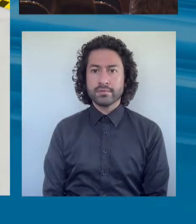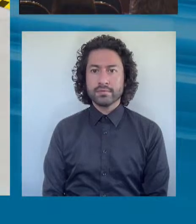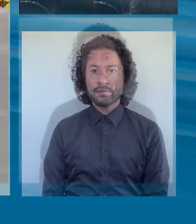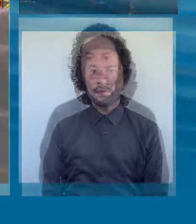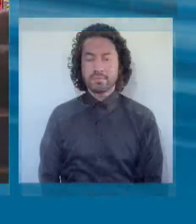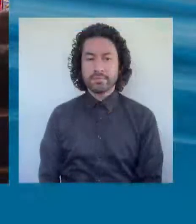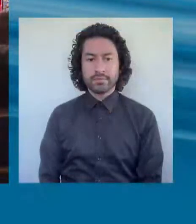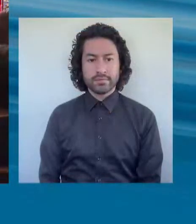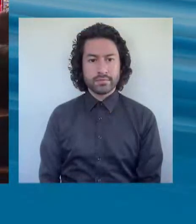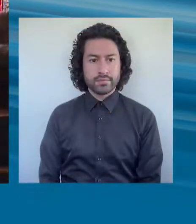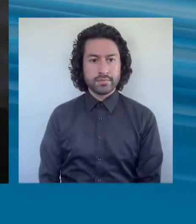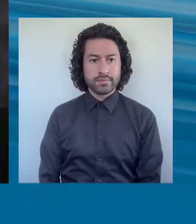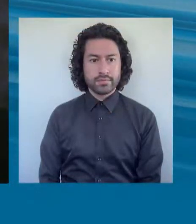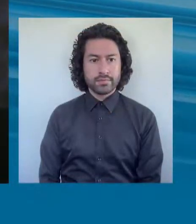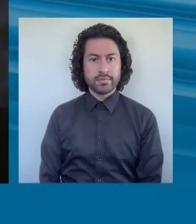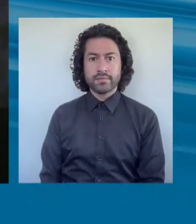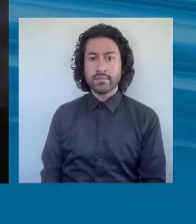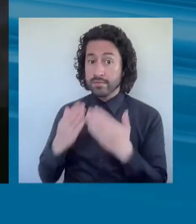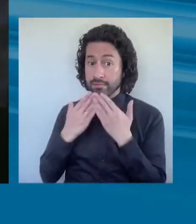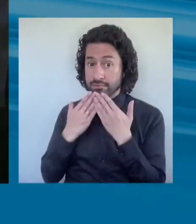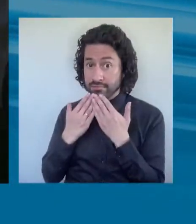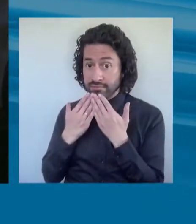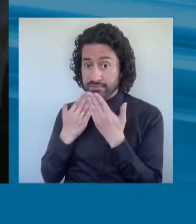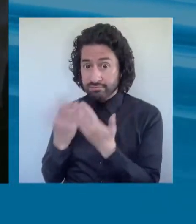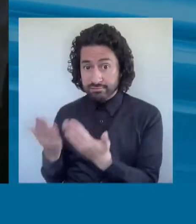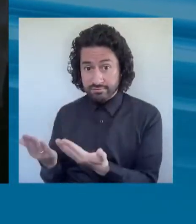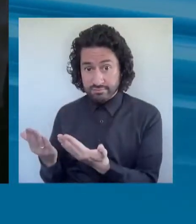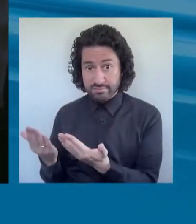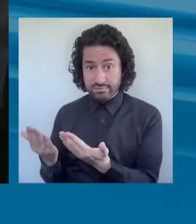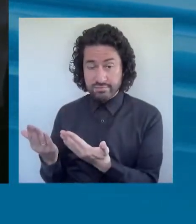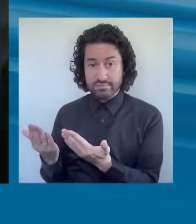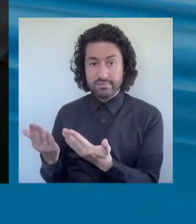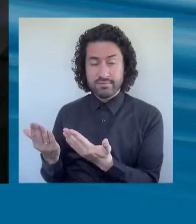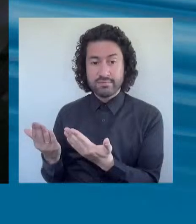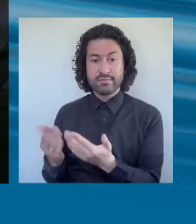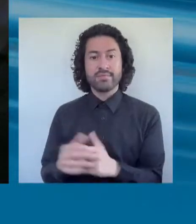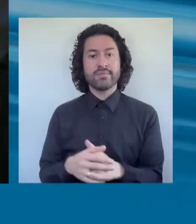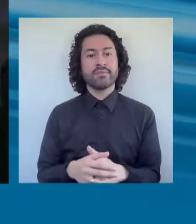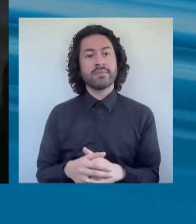next generation. Thank you very much, Isabel,